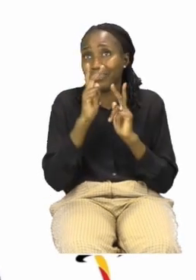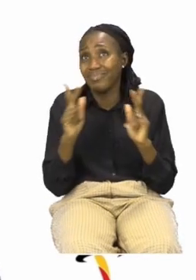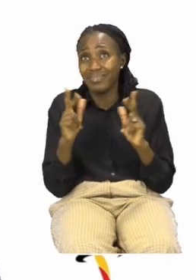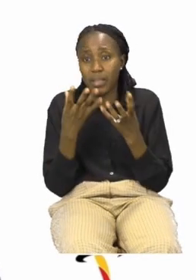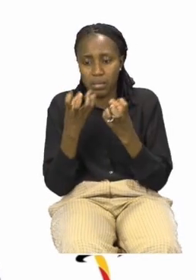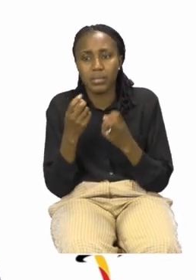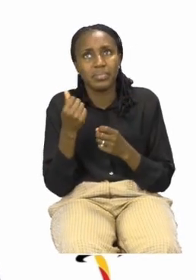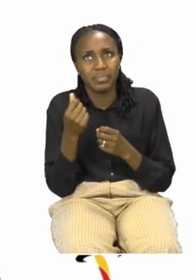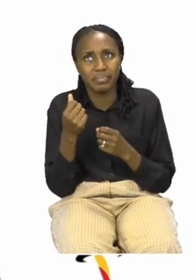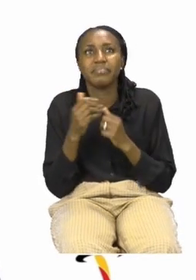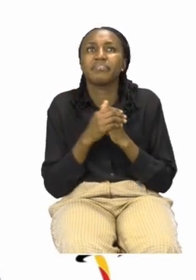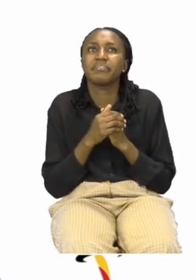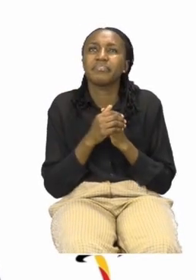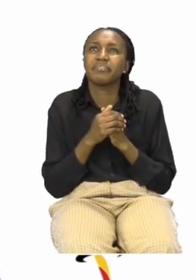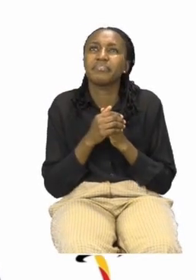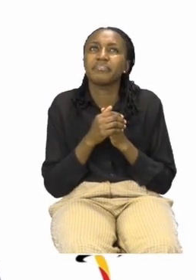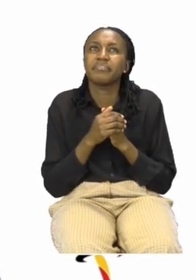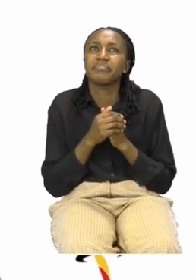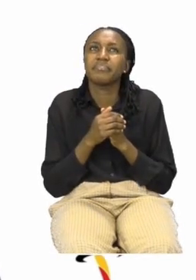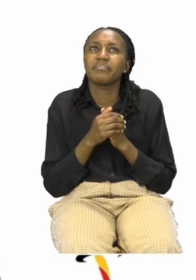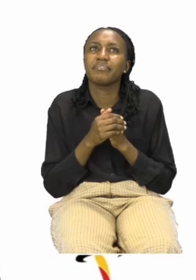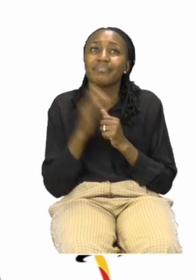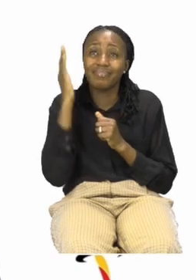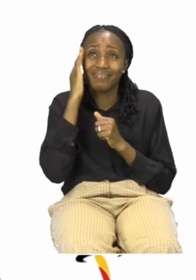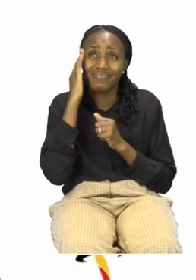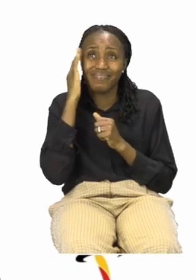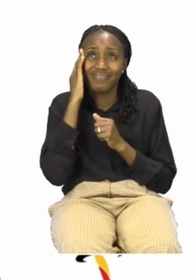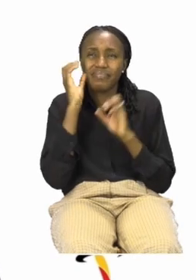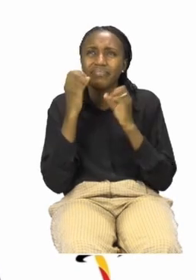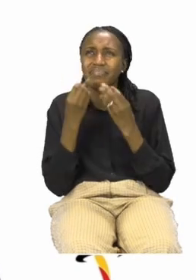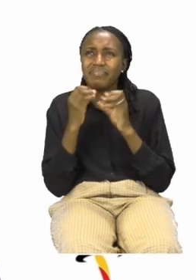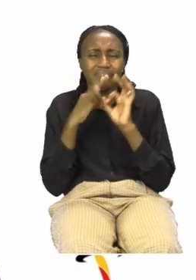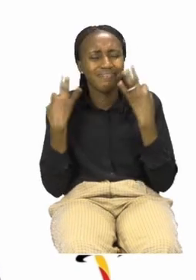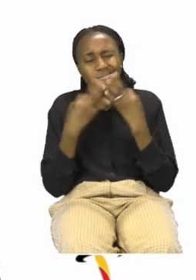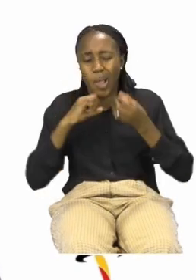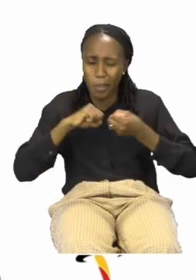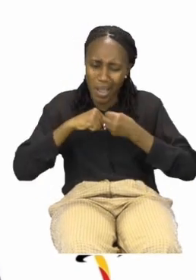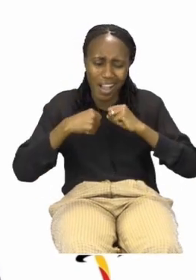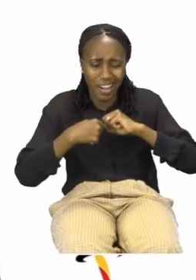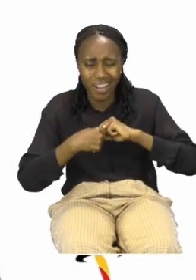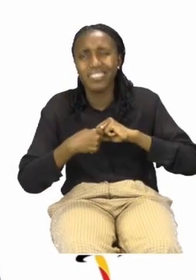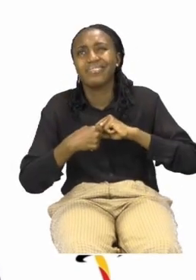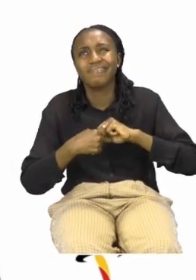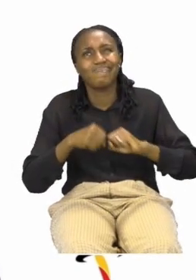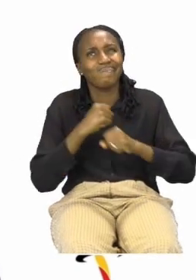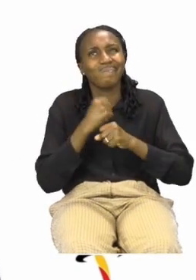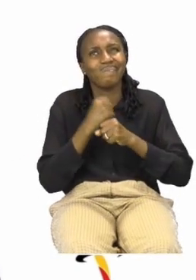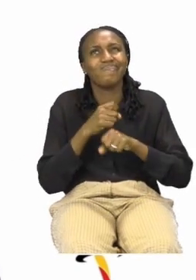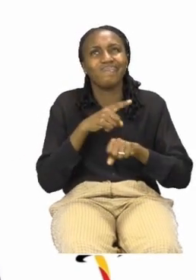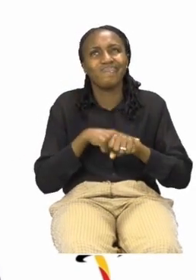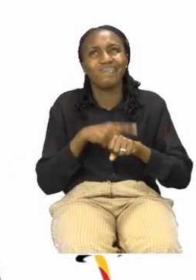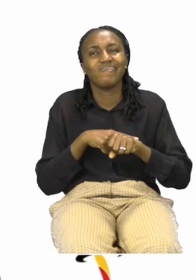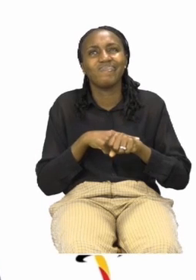need to be marketed. So as such, I know most of our federations were struggling, during this difficult time. So those were some of the